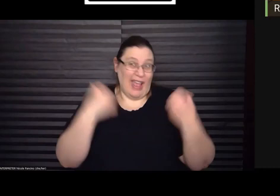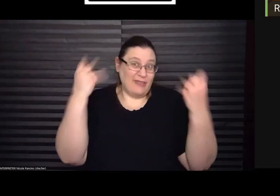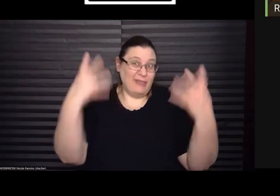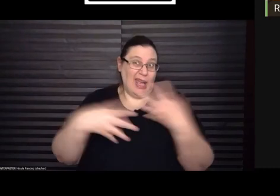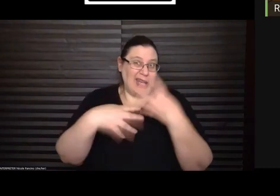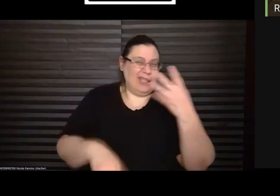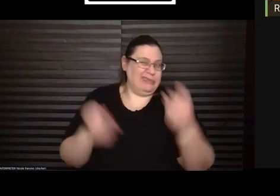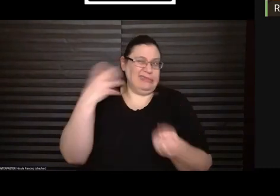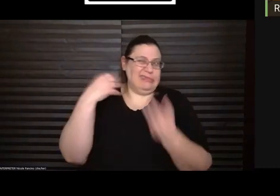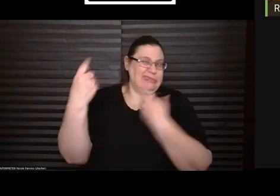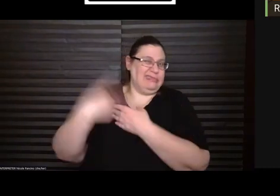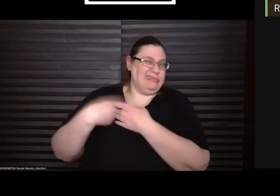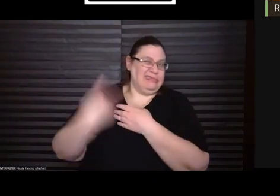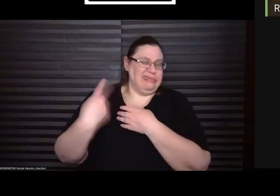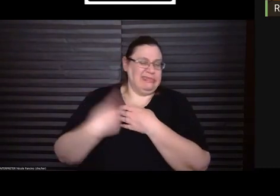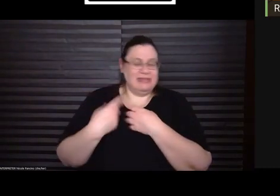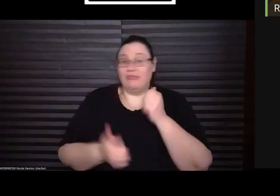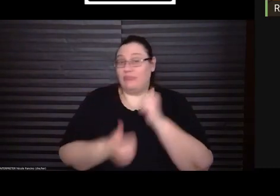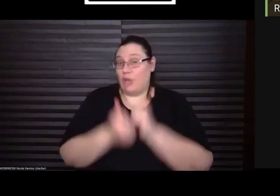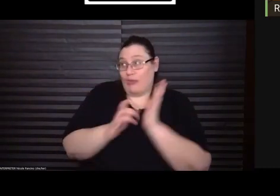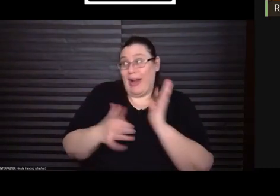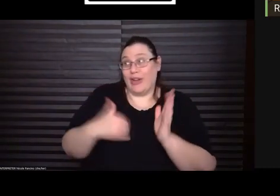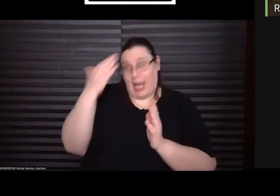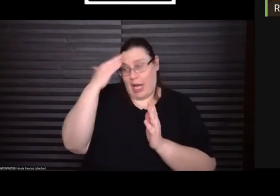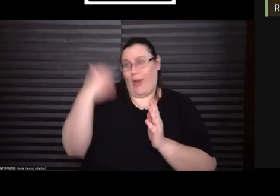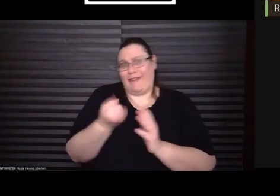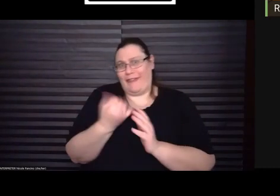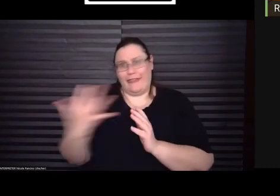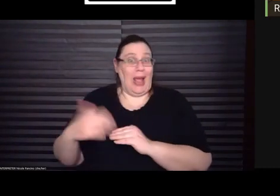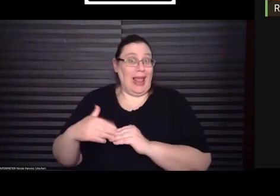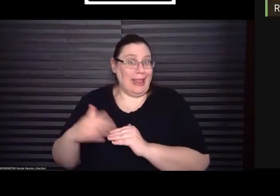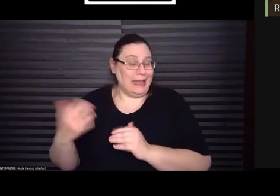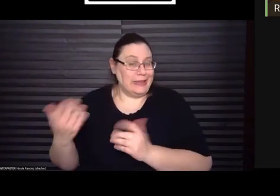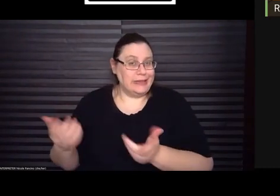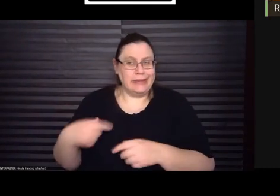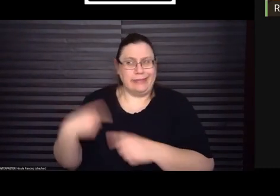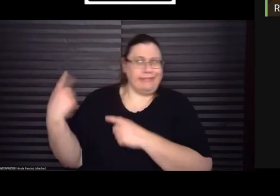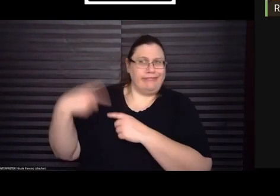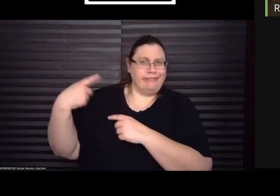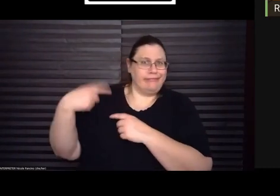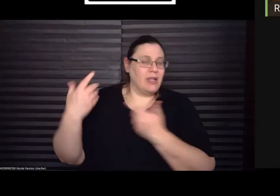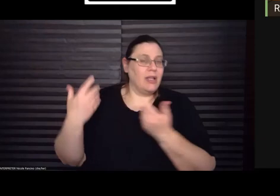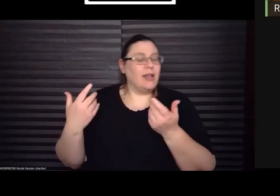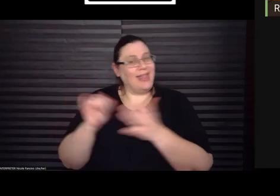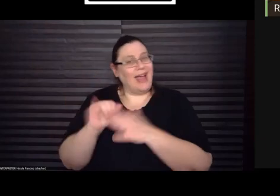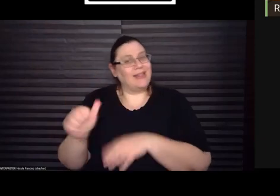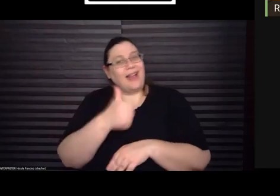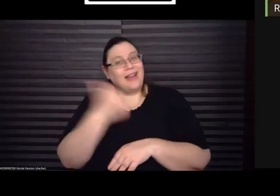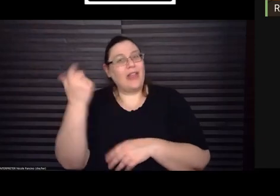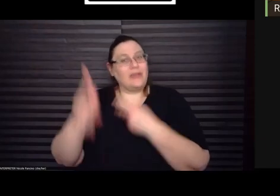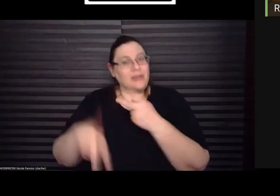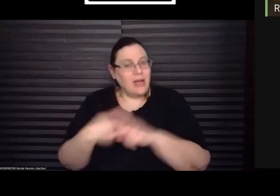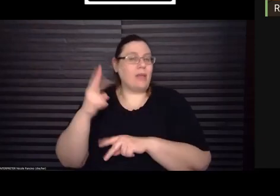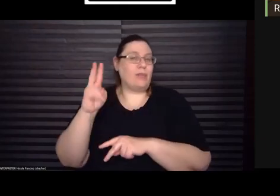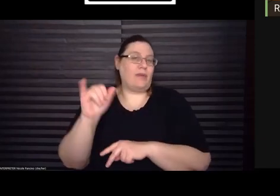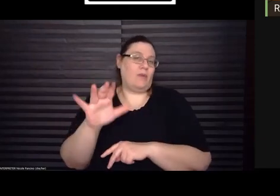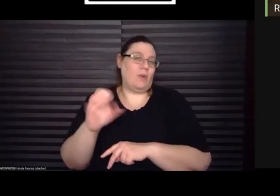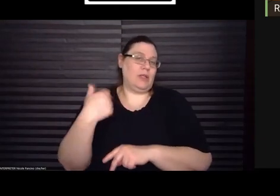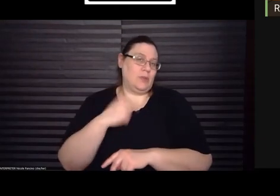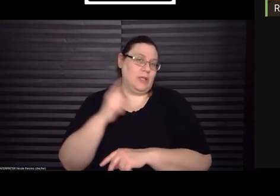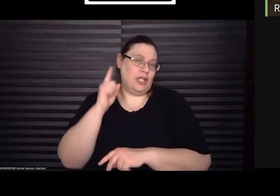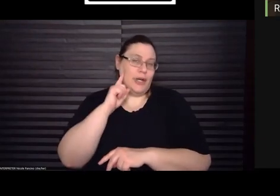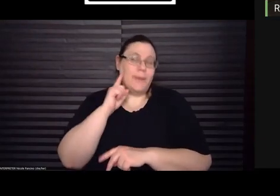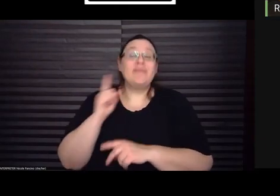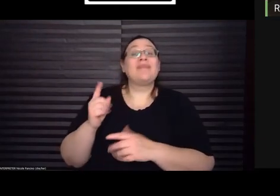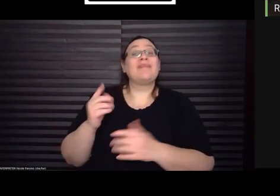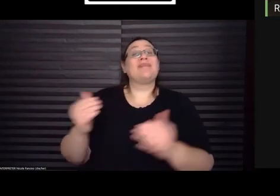them, and most writers I know have at least a few. And so those are the kind of, you know, another type of voice that we